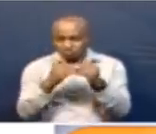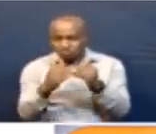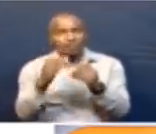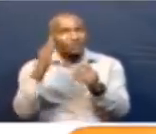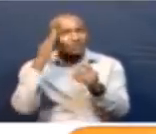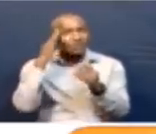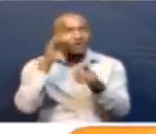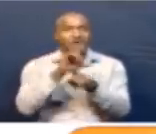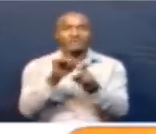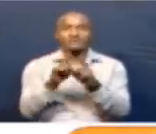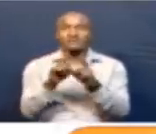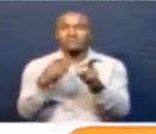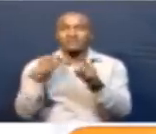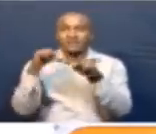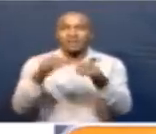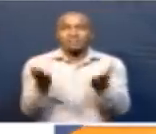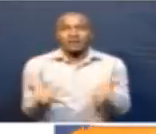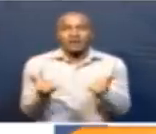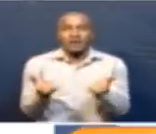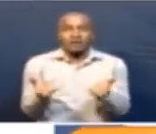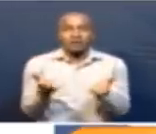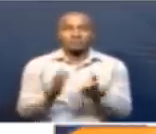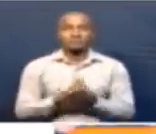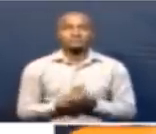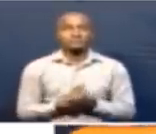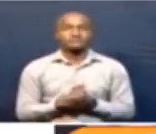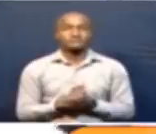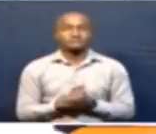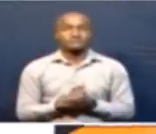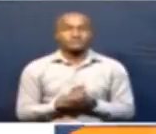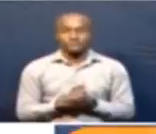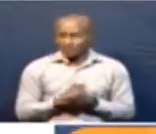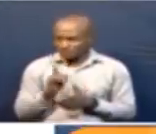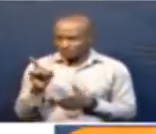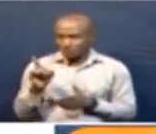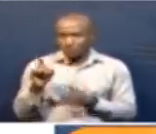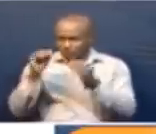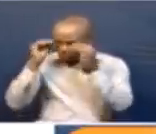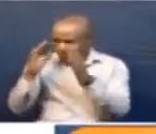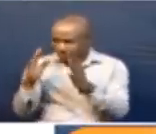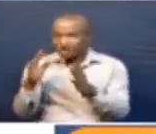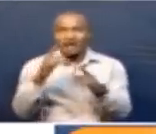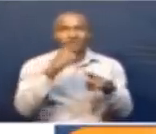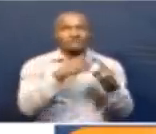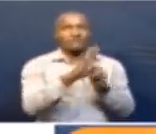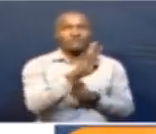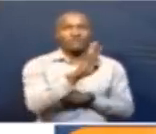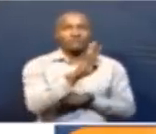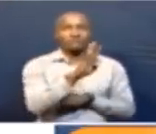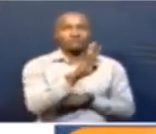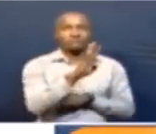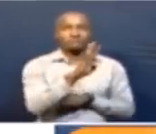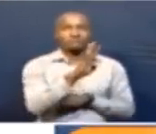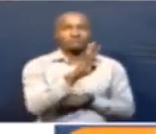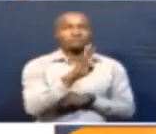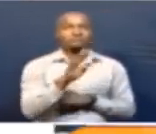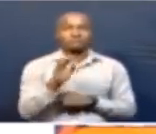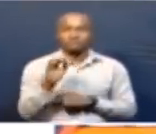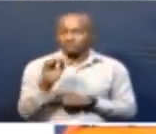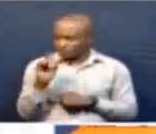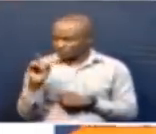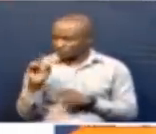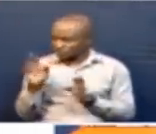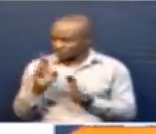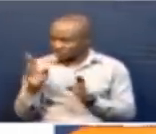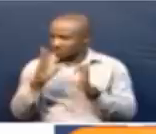on, mm-hmm. because I have just come. Mm-hmm. Yeah. You have a student in form what? I have form 4. Form 4? Yes. Mm-hmm. Yes. Are you willing